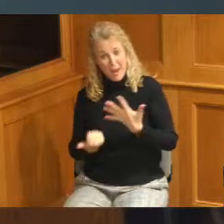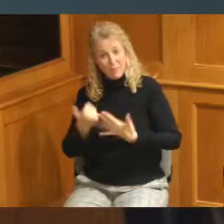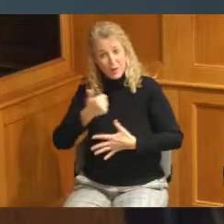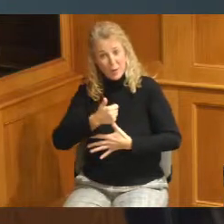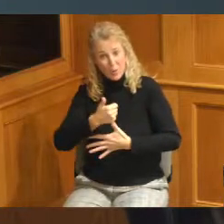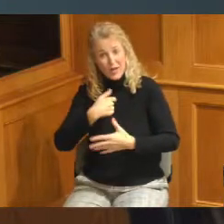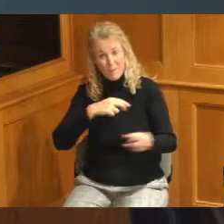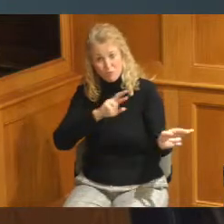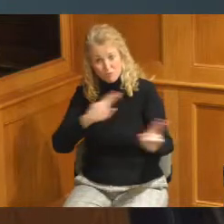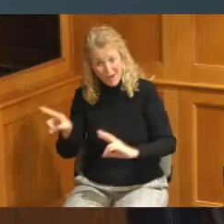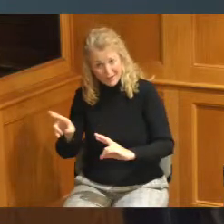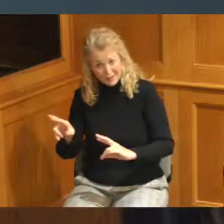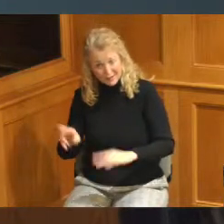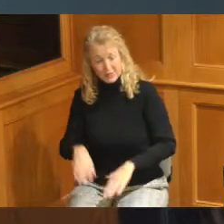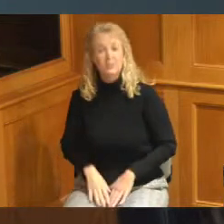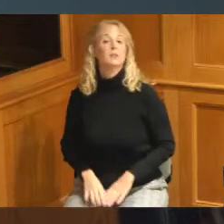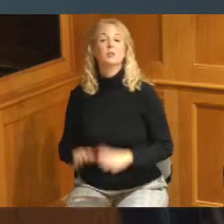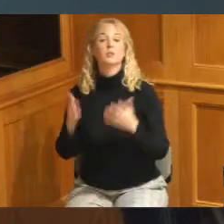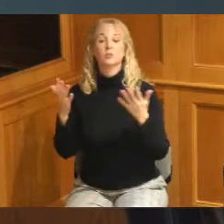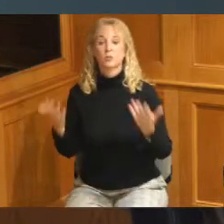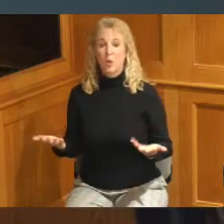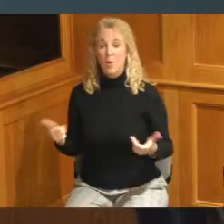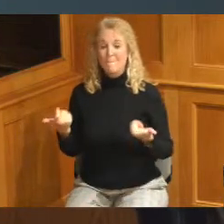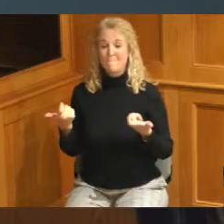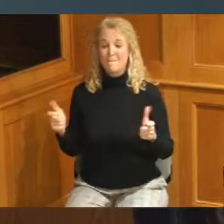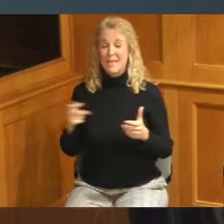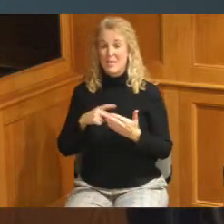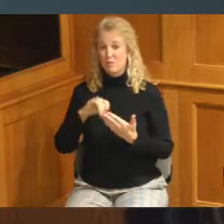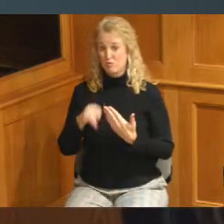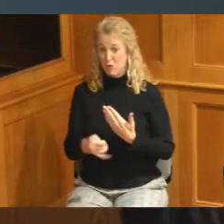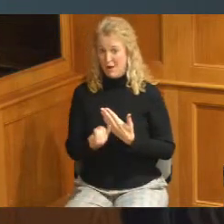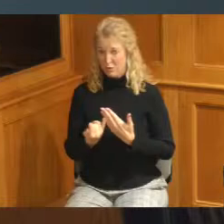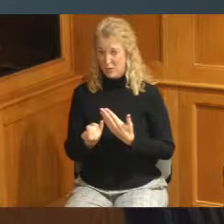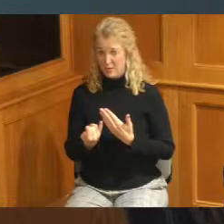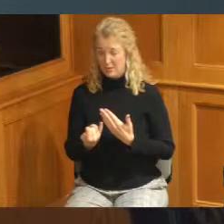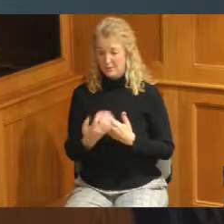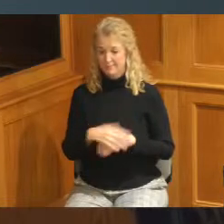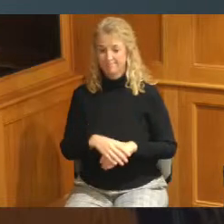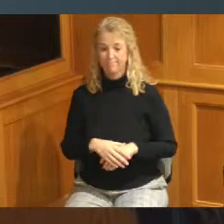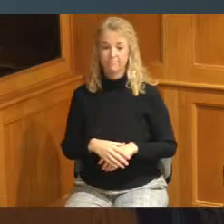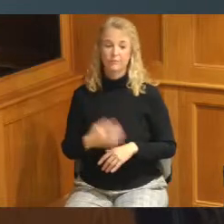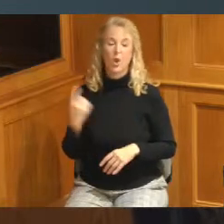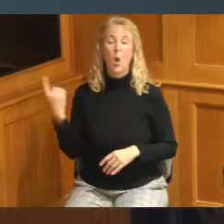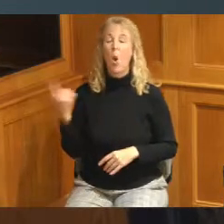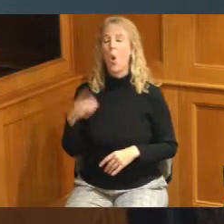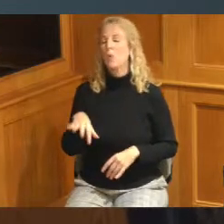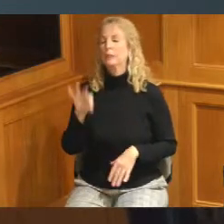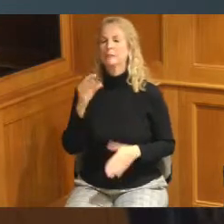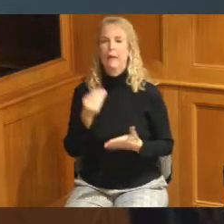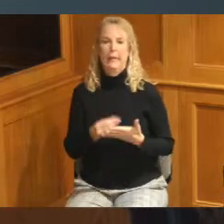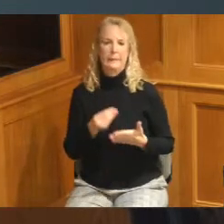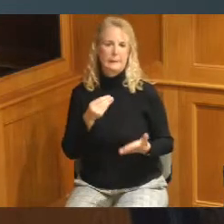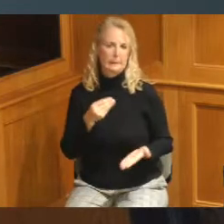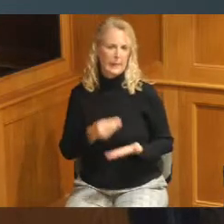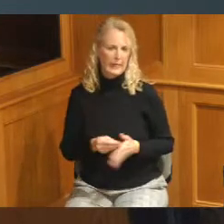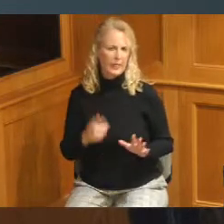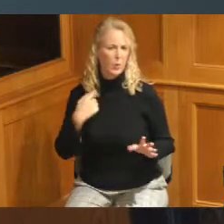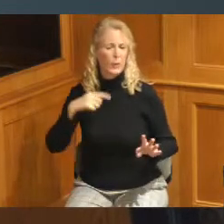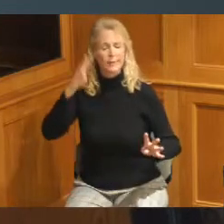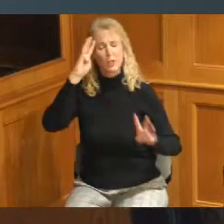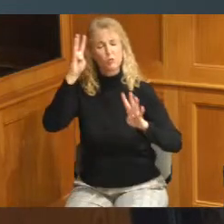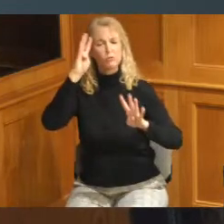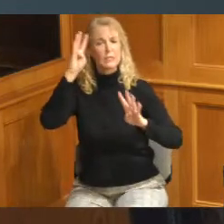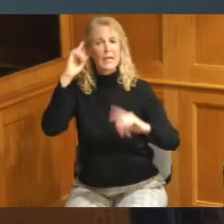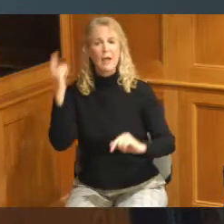it. When we have big projects, we seem to find funds creatively that